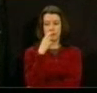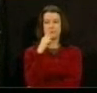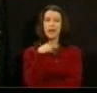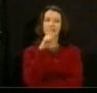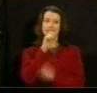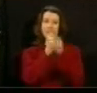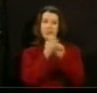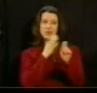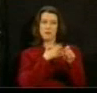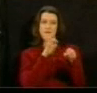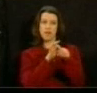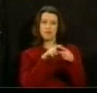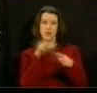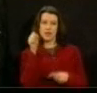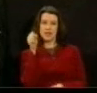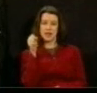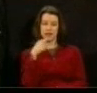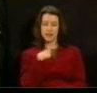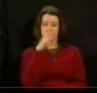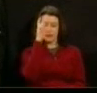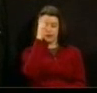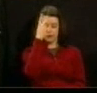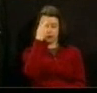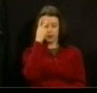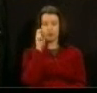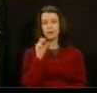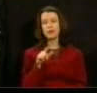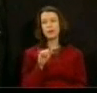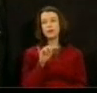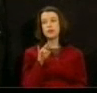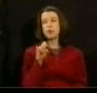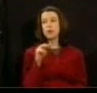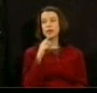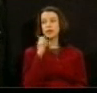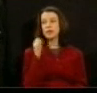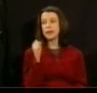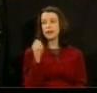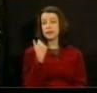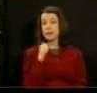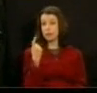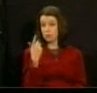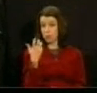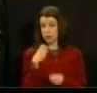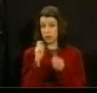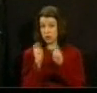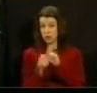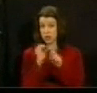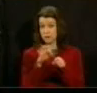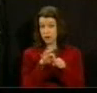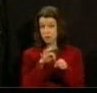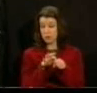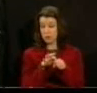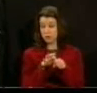vote to a yes. I was misunderstood. Okay, Commissioner Jordan. Anybody else wish to change your vote?